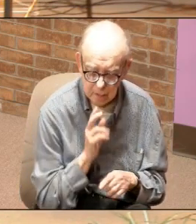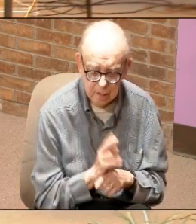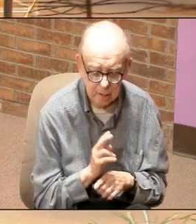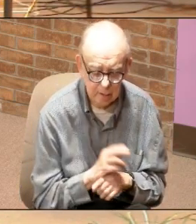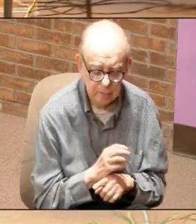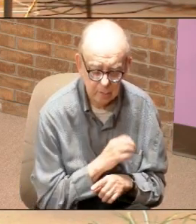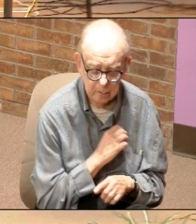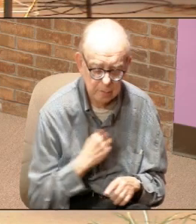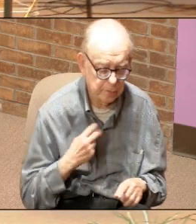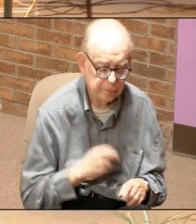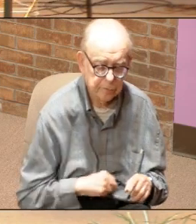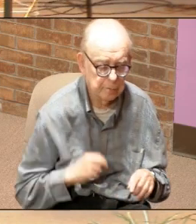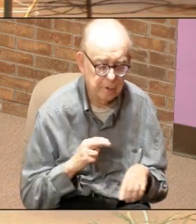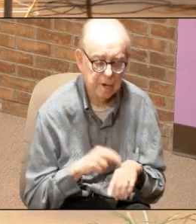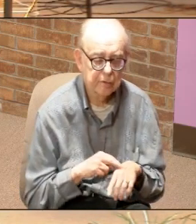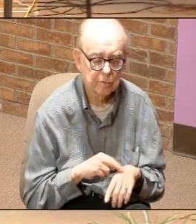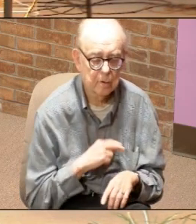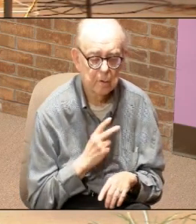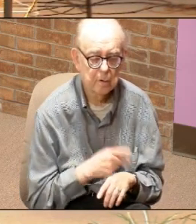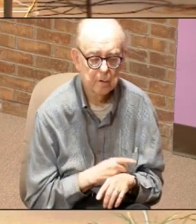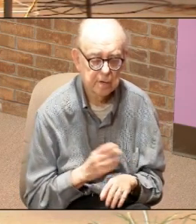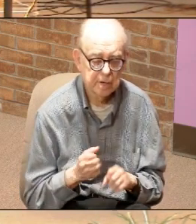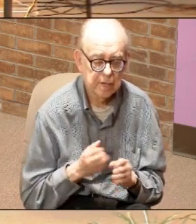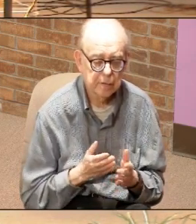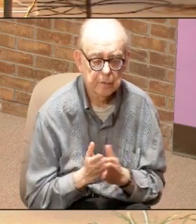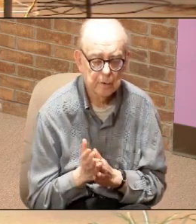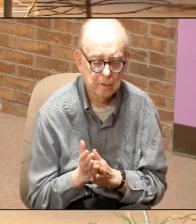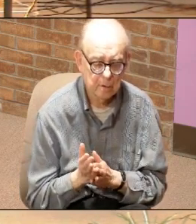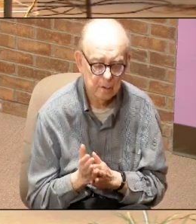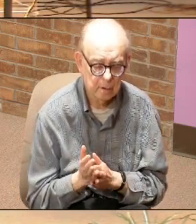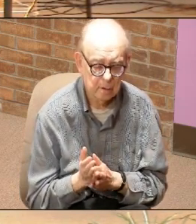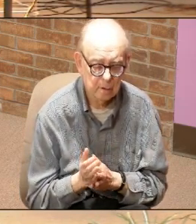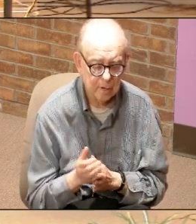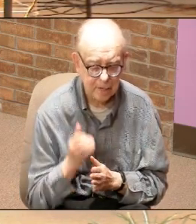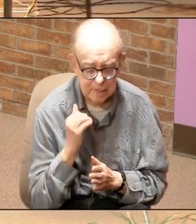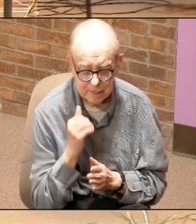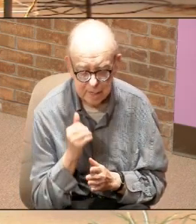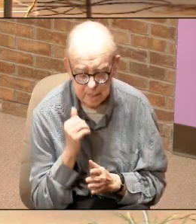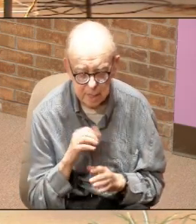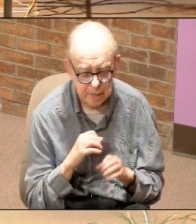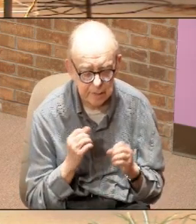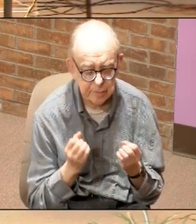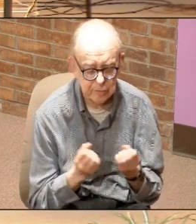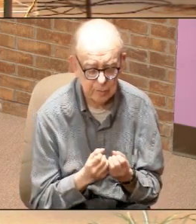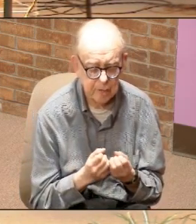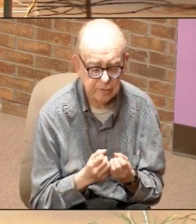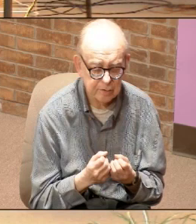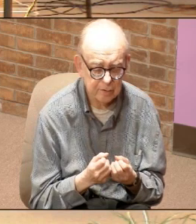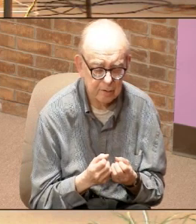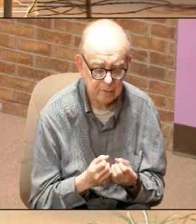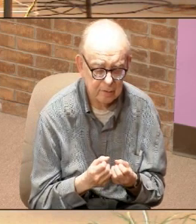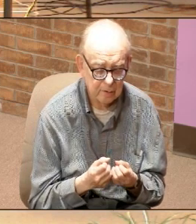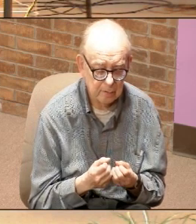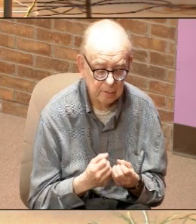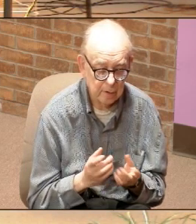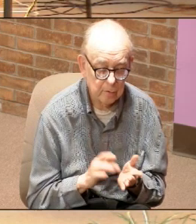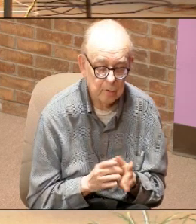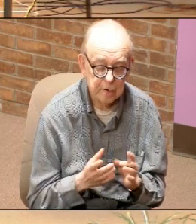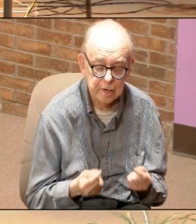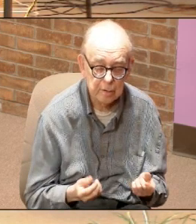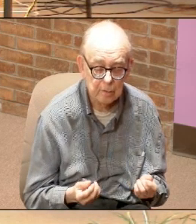his supernatural powers to get through day-to-day circumstances. You know what he